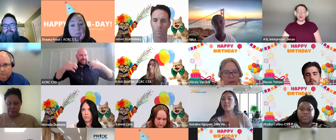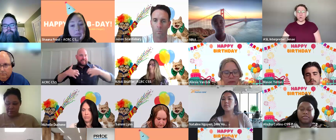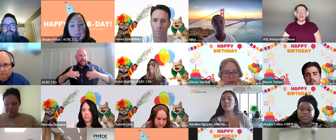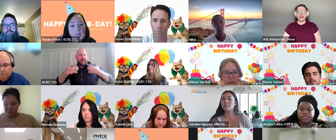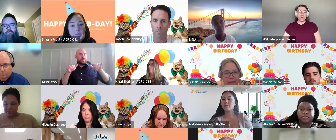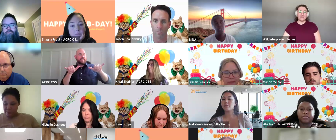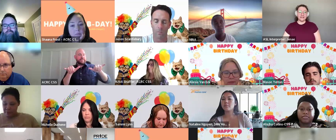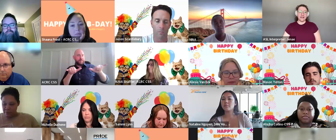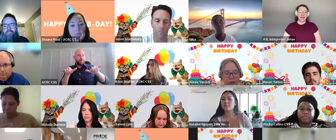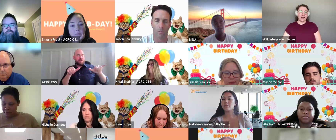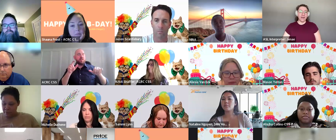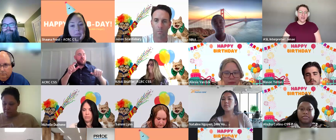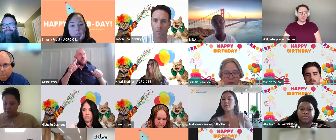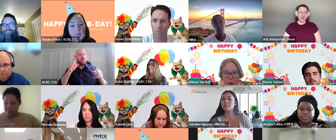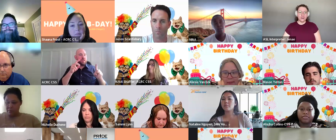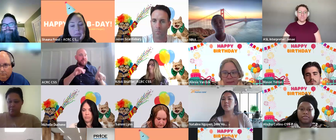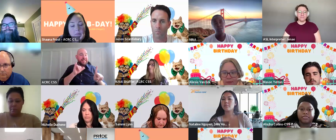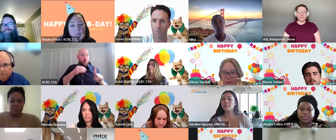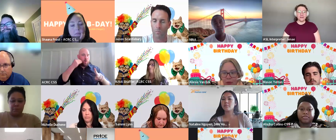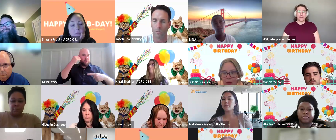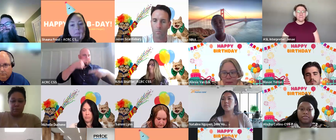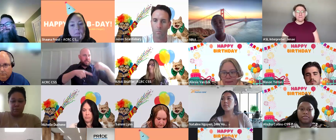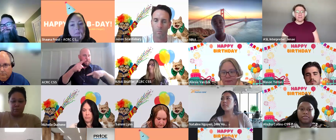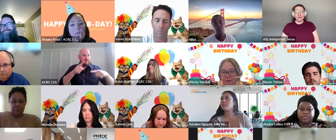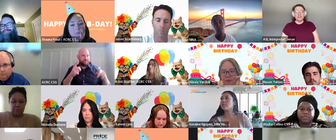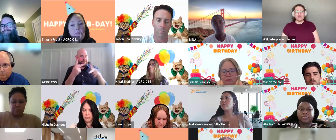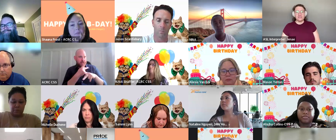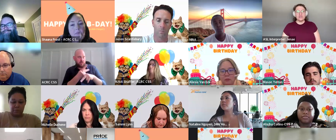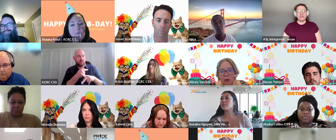this sign was their way to say I'm angry.